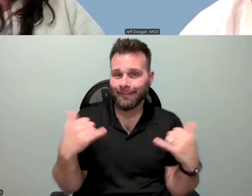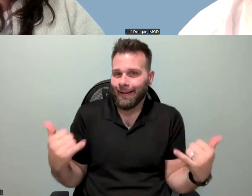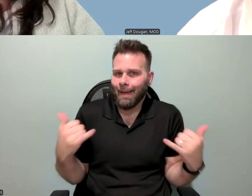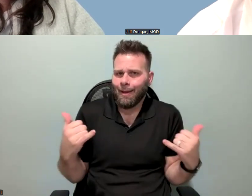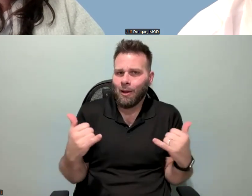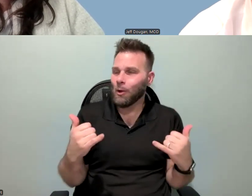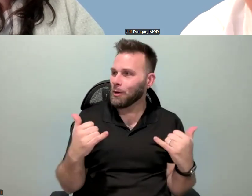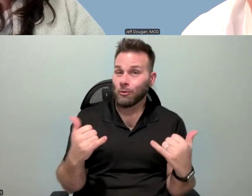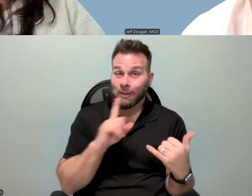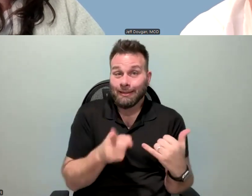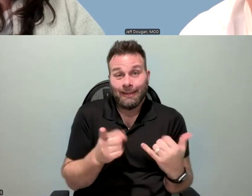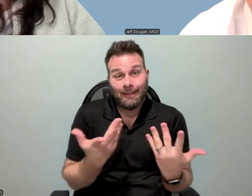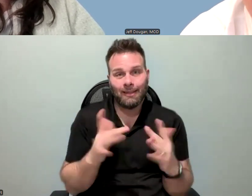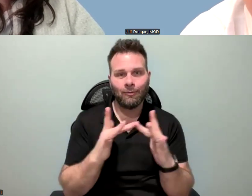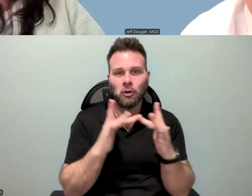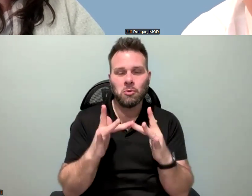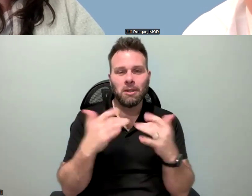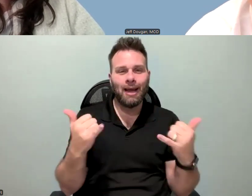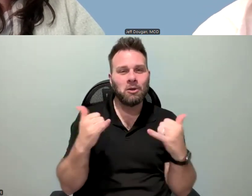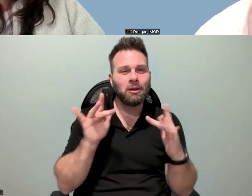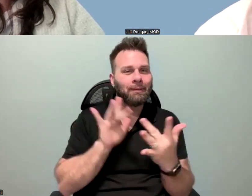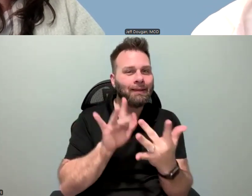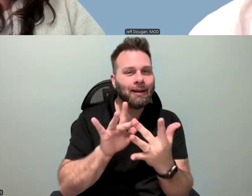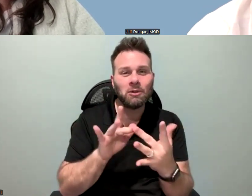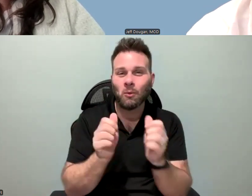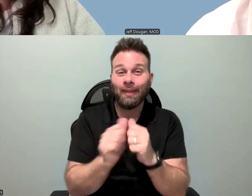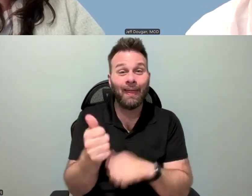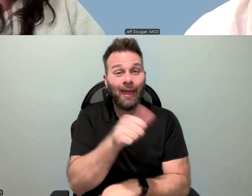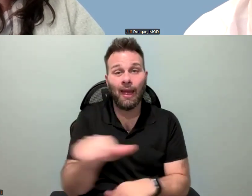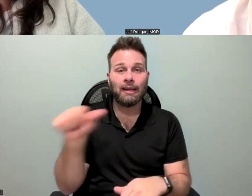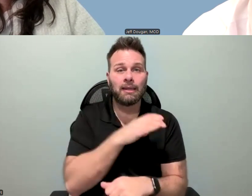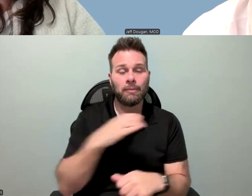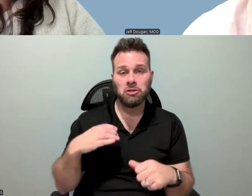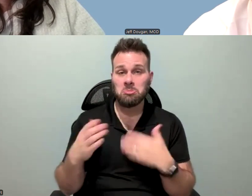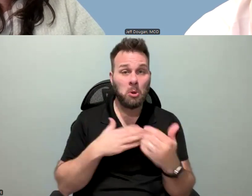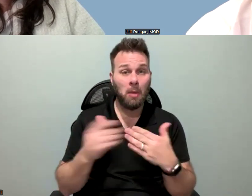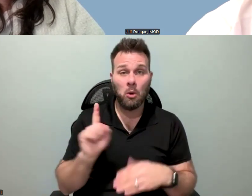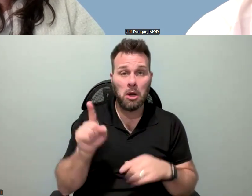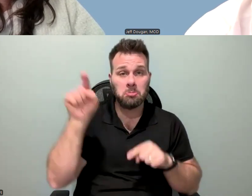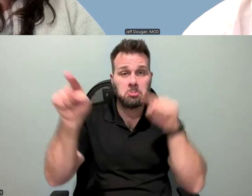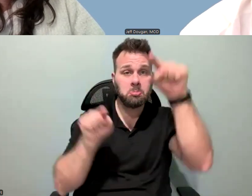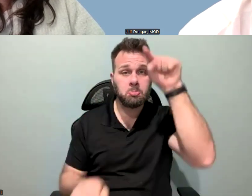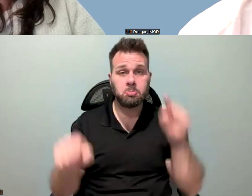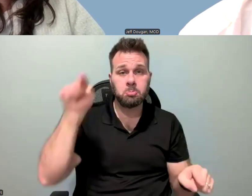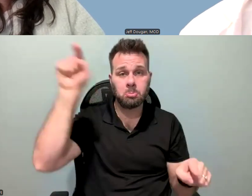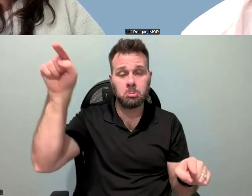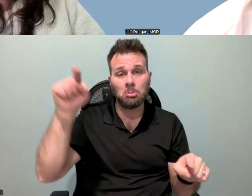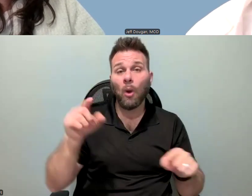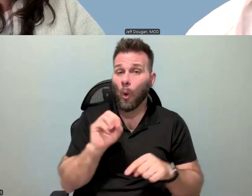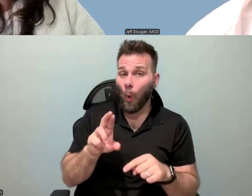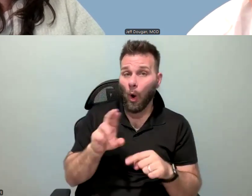any other commission in the Commonwealth. I mean, Boston could connect with Pittsfield to work on a project, or, commissions as a whole. We usually will